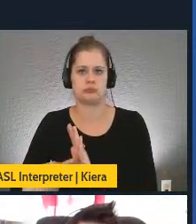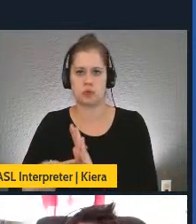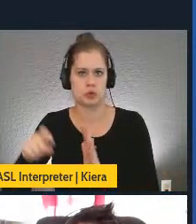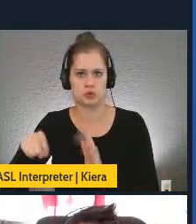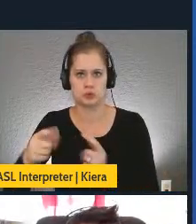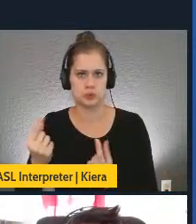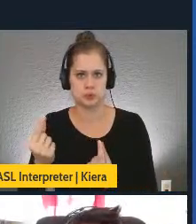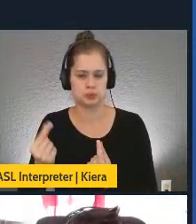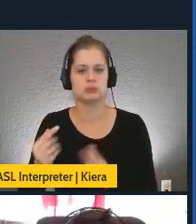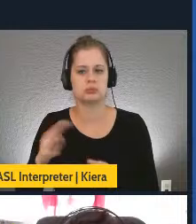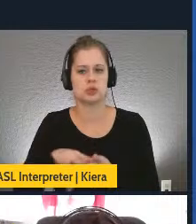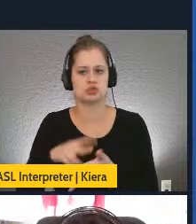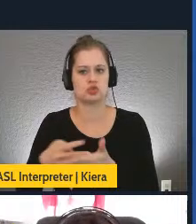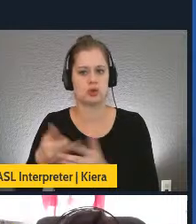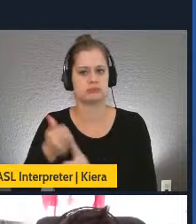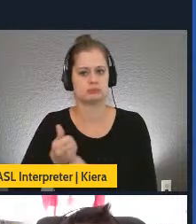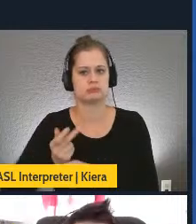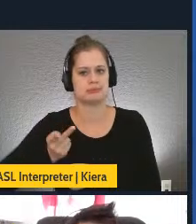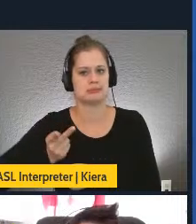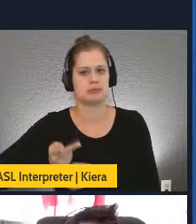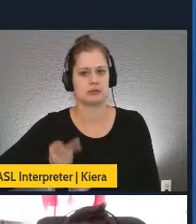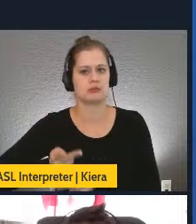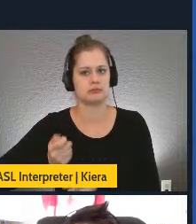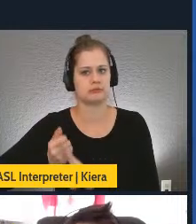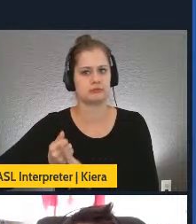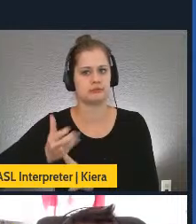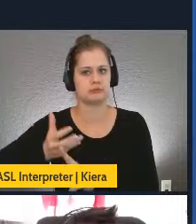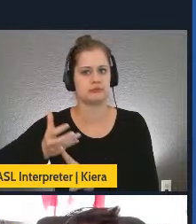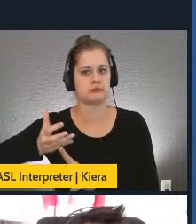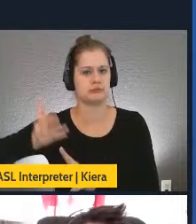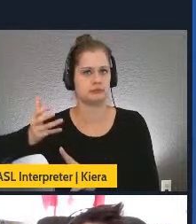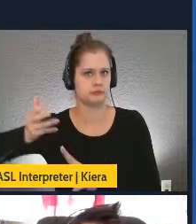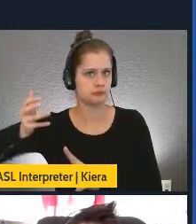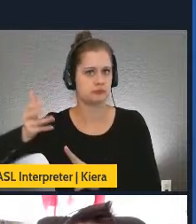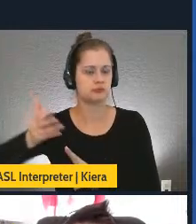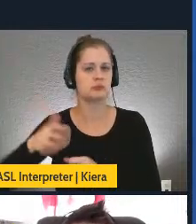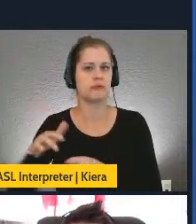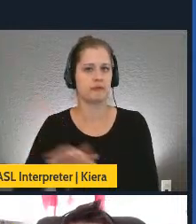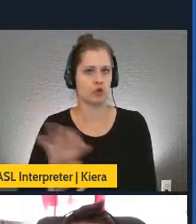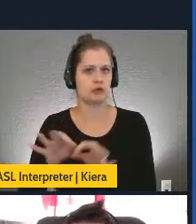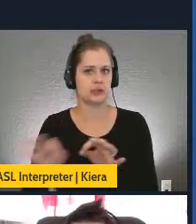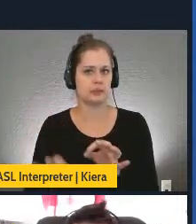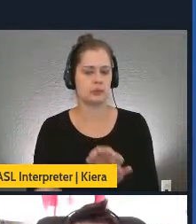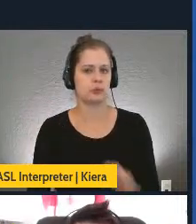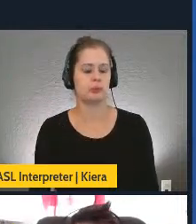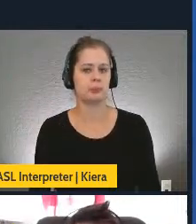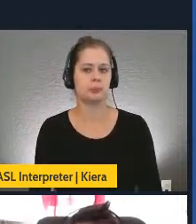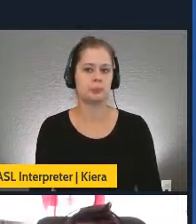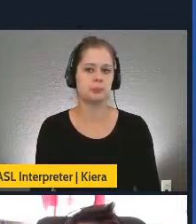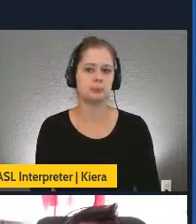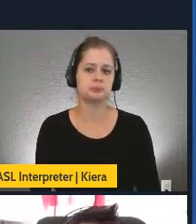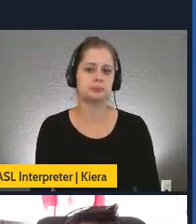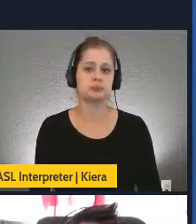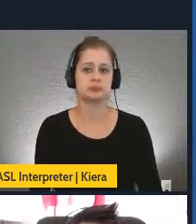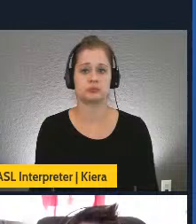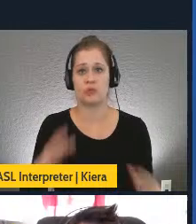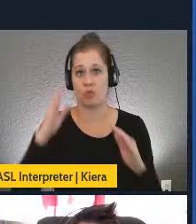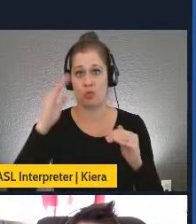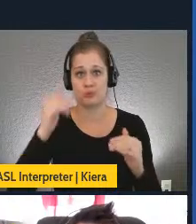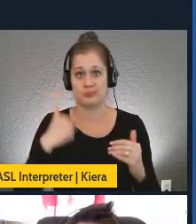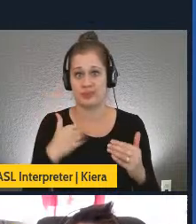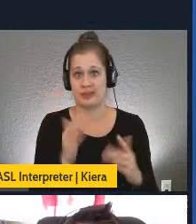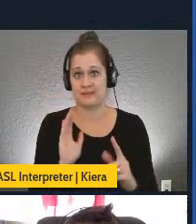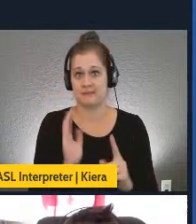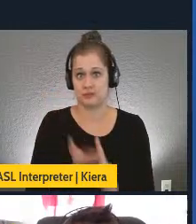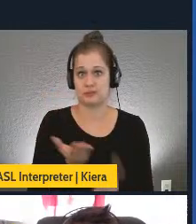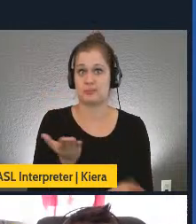chart takes care of expanding those flags into full YAML. So I hope I convinced you that maybe